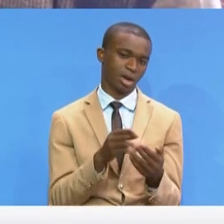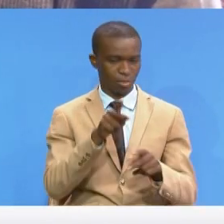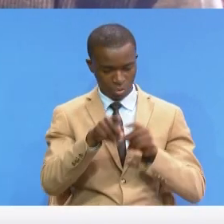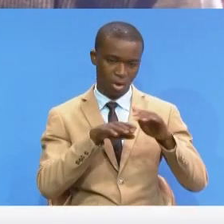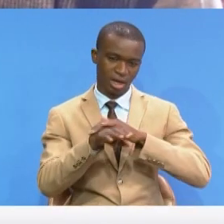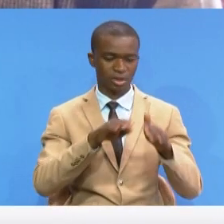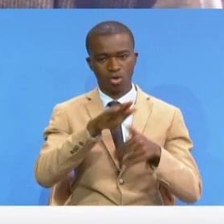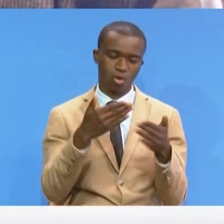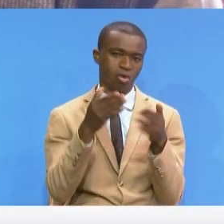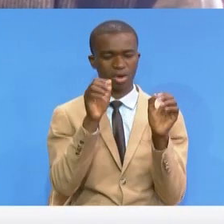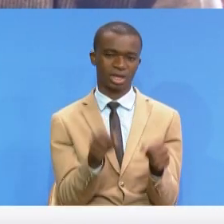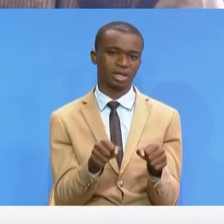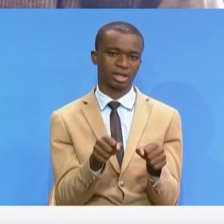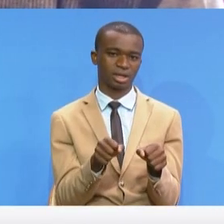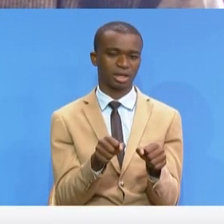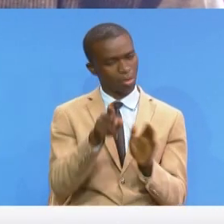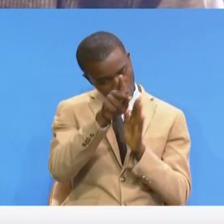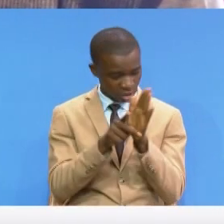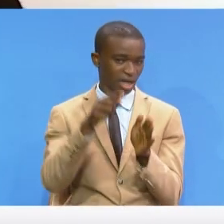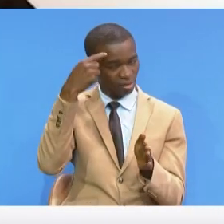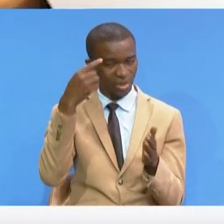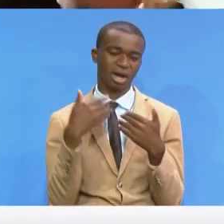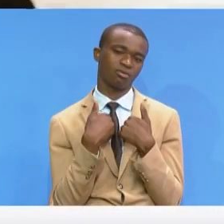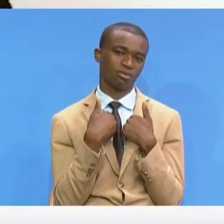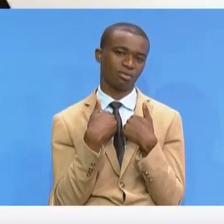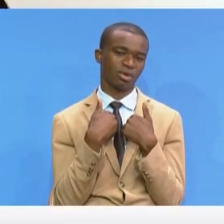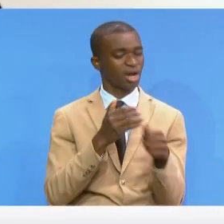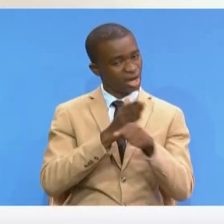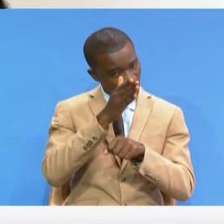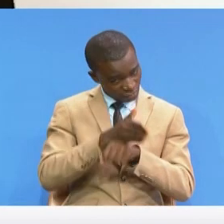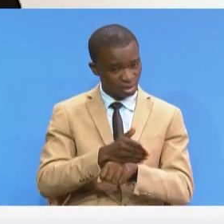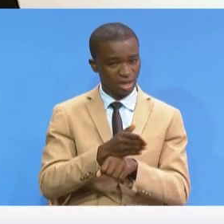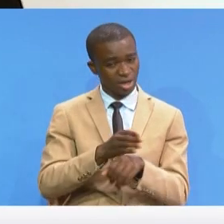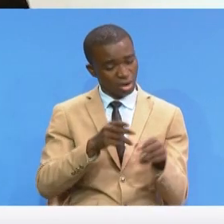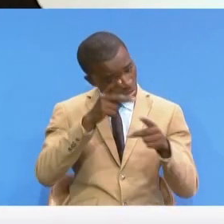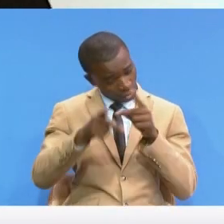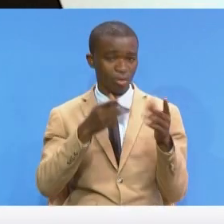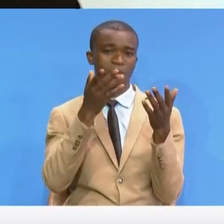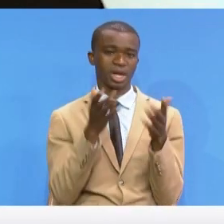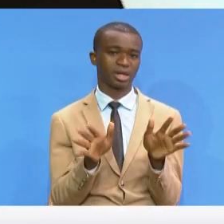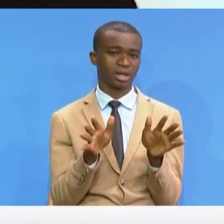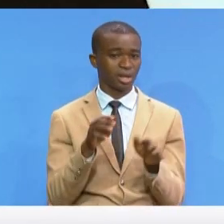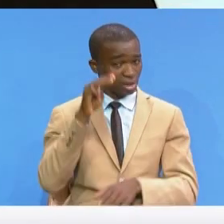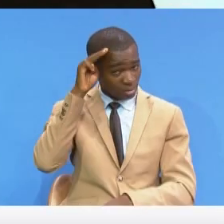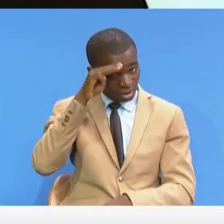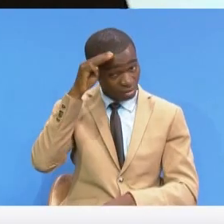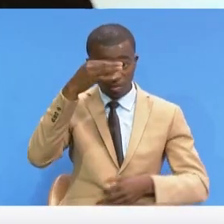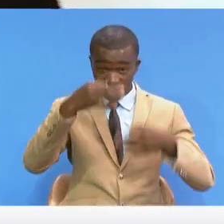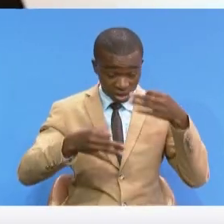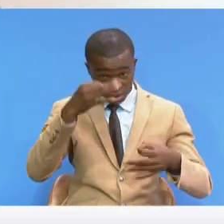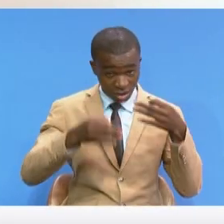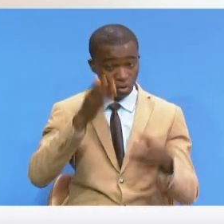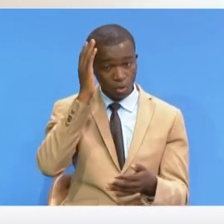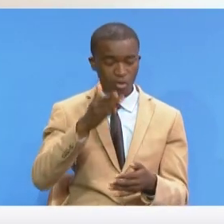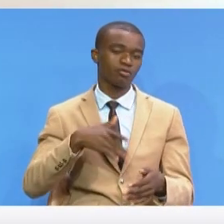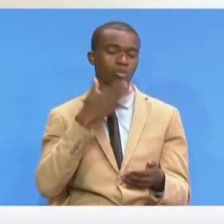the overall policy that the government has taken. After we're done with these processes, the Ministry of Justice will be very overwhelmed